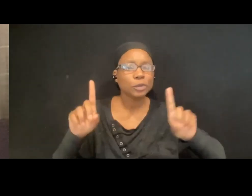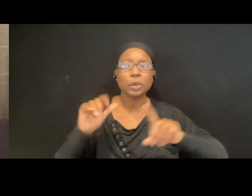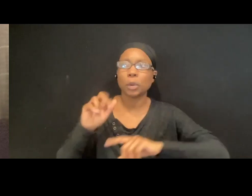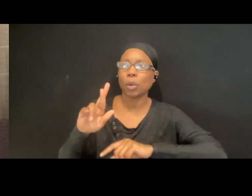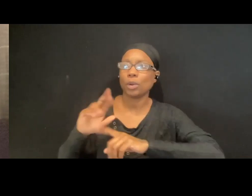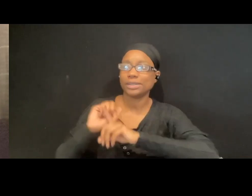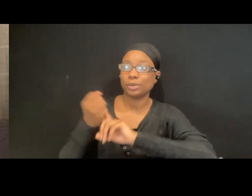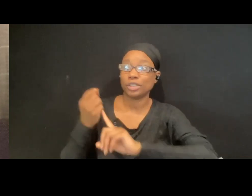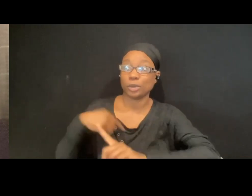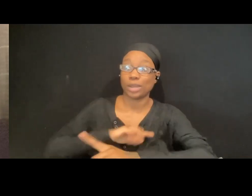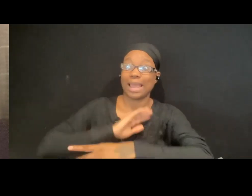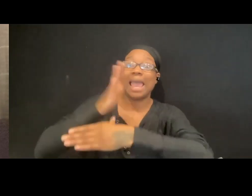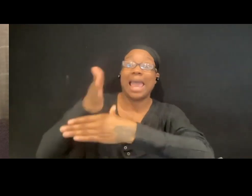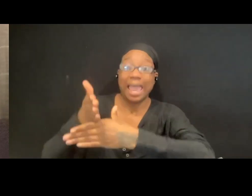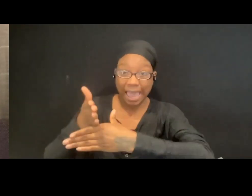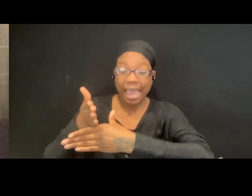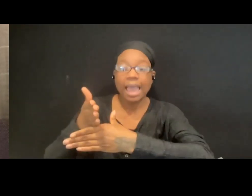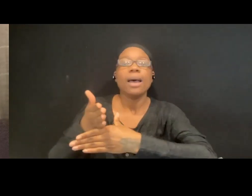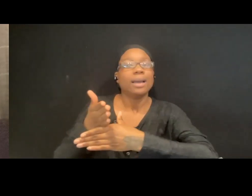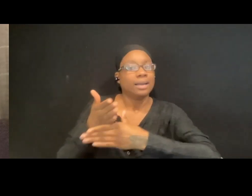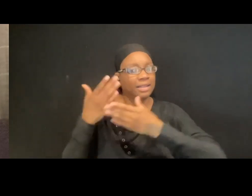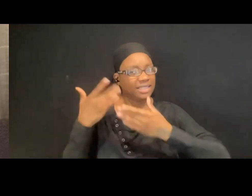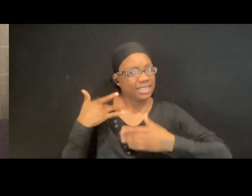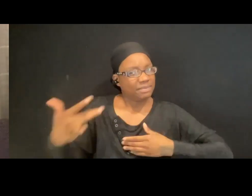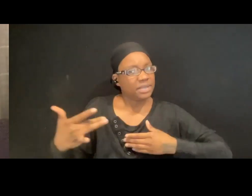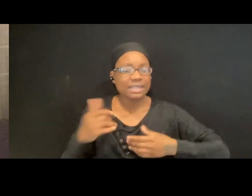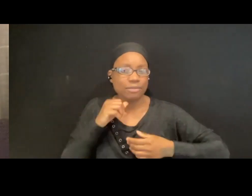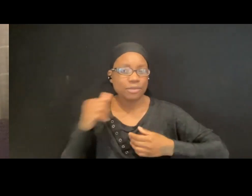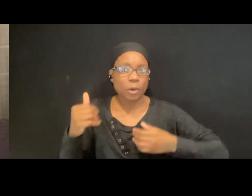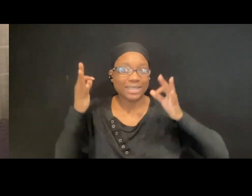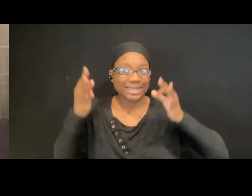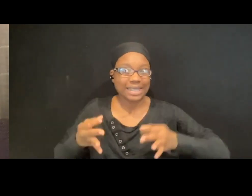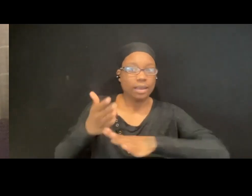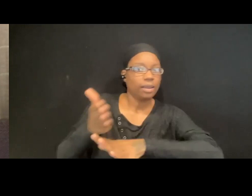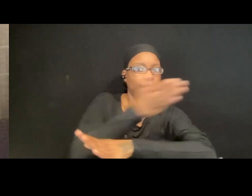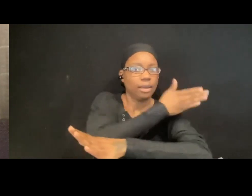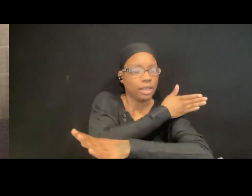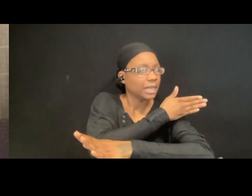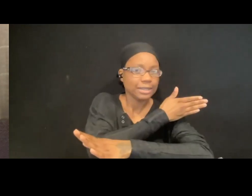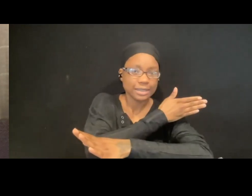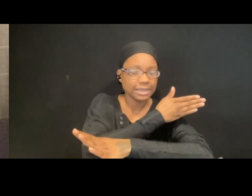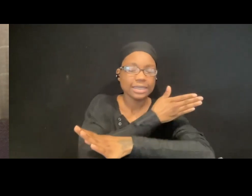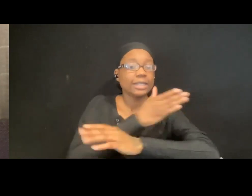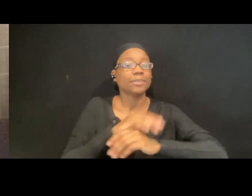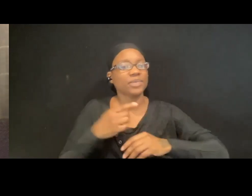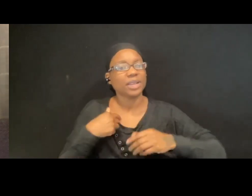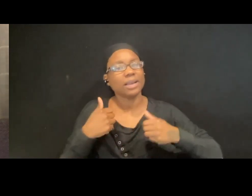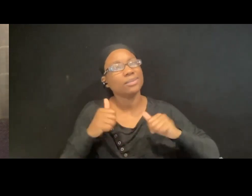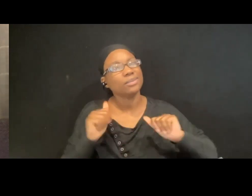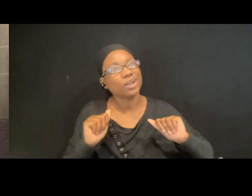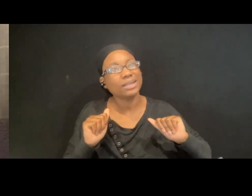usually a lot of like decisions haven't been made ahead of time. And so I'm trying to say something about